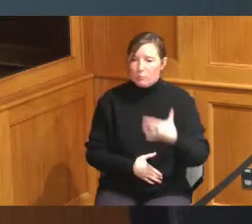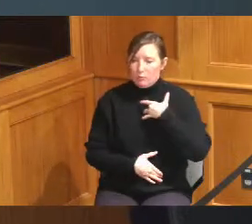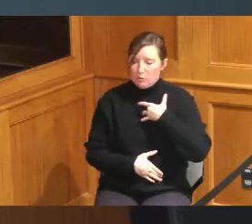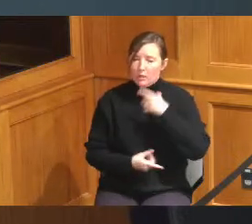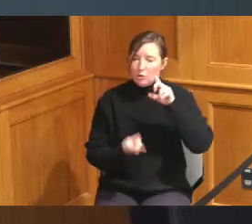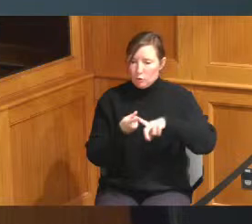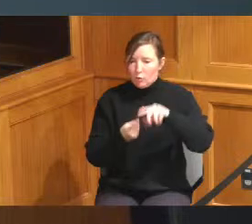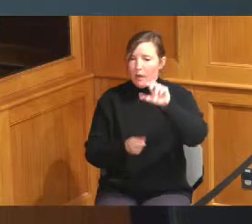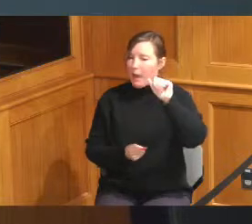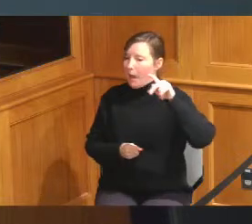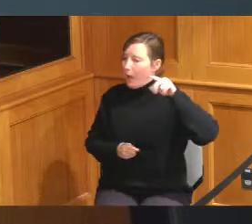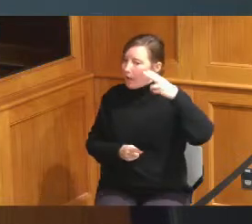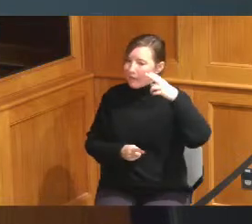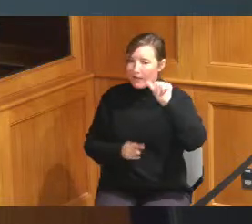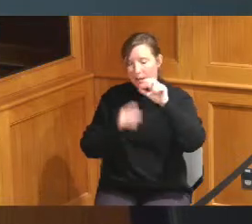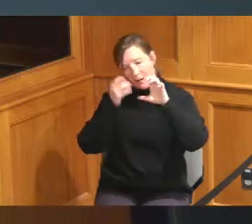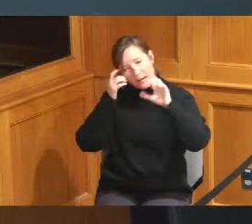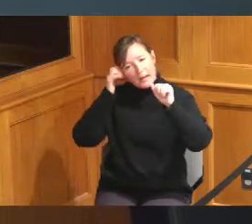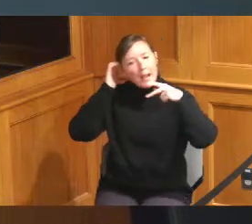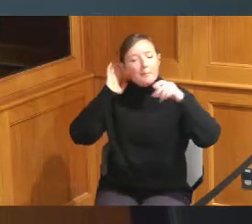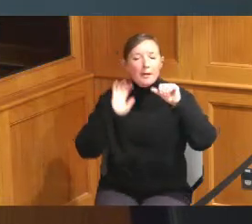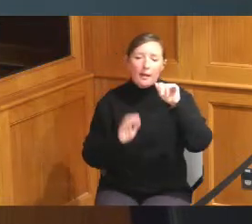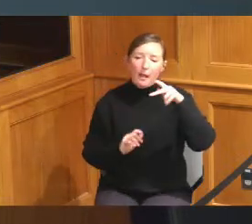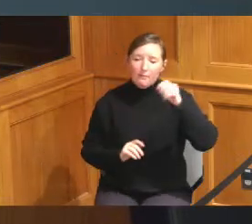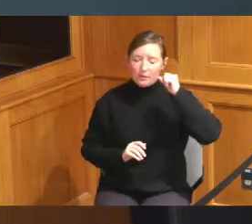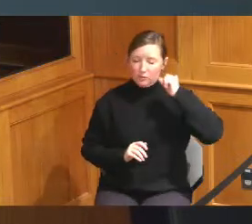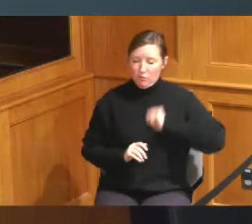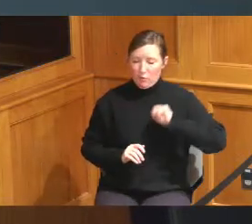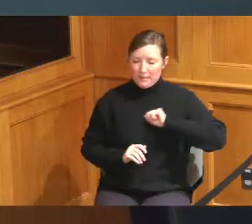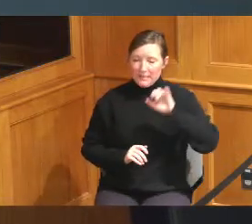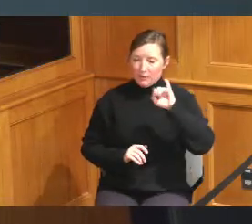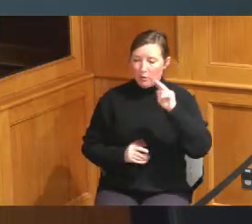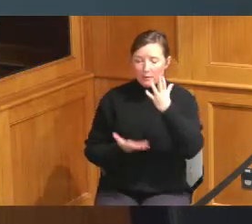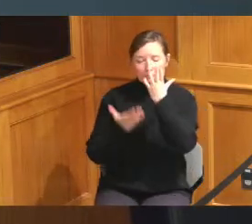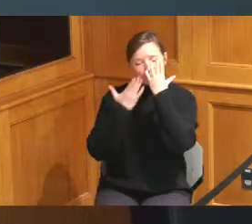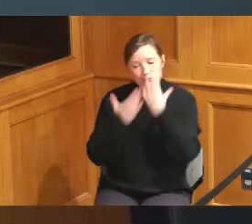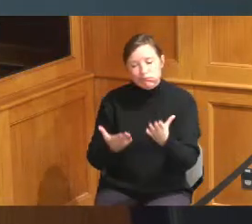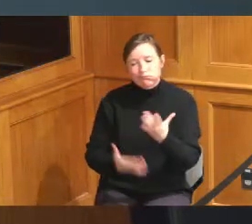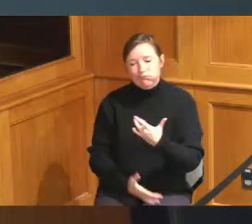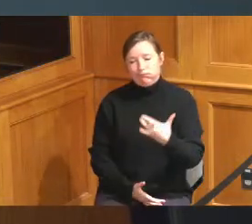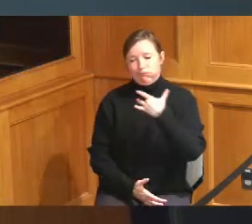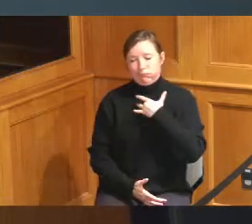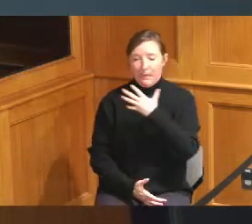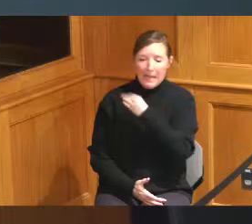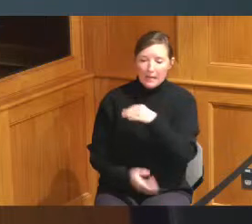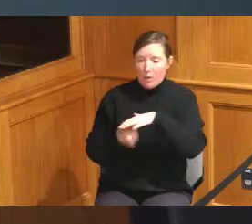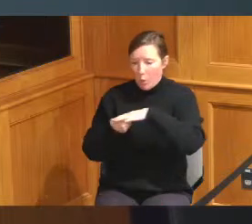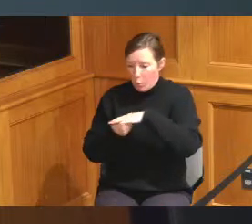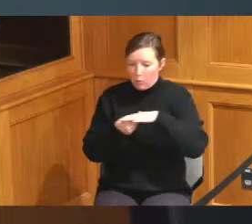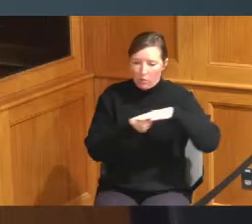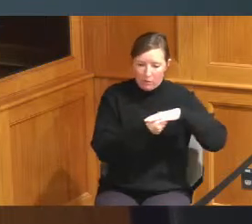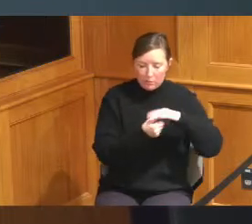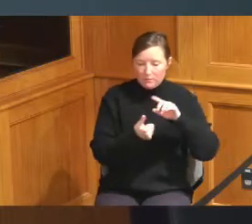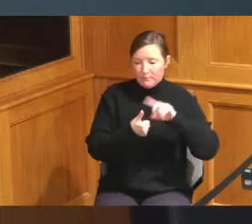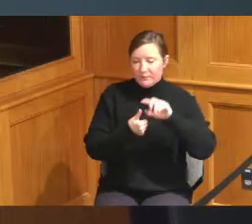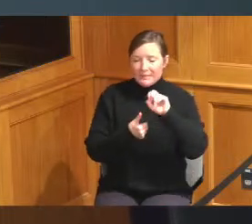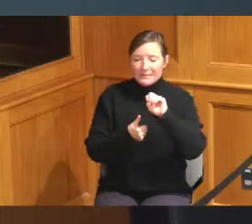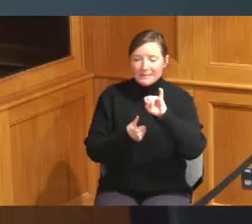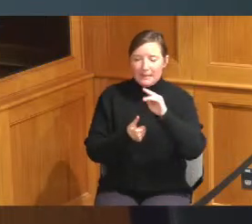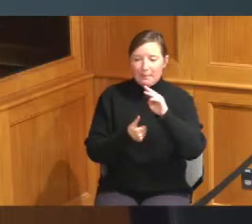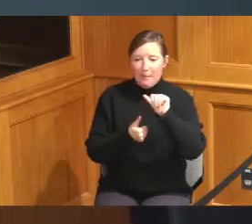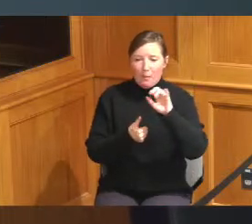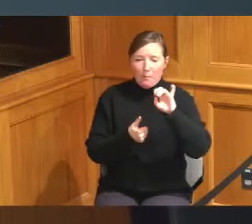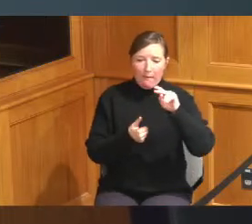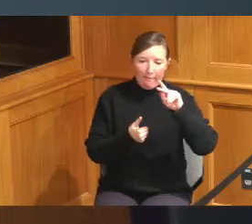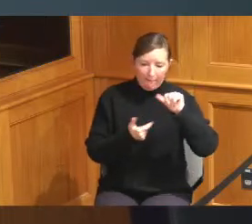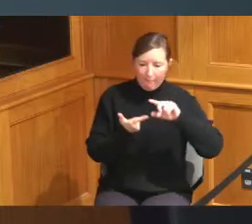to Alpha Kappa Alpha Sorority Incorporated and their local chapters, Sigma Omega and Phi